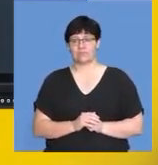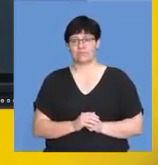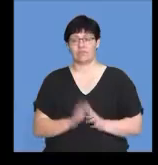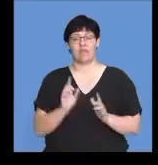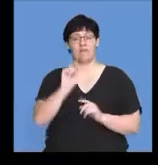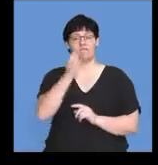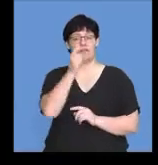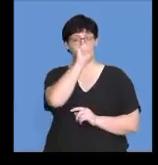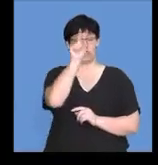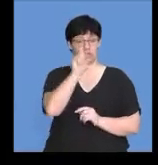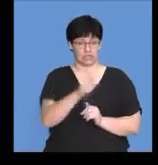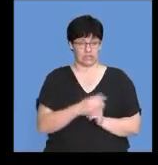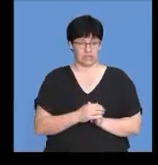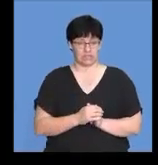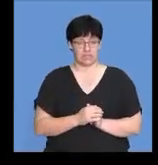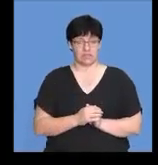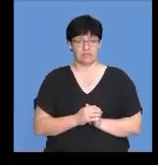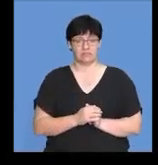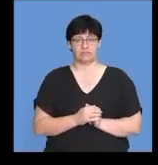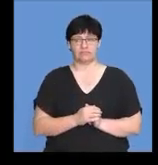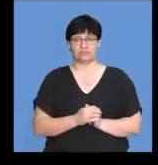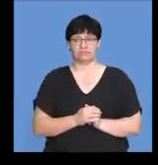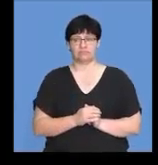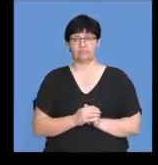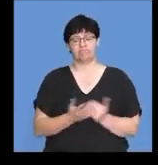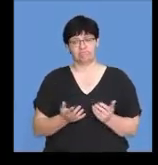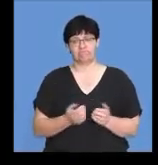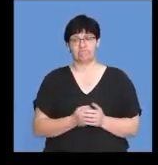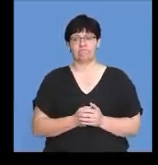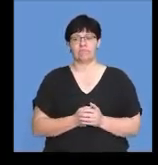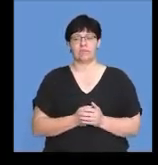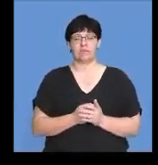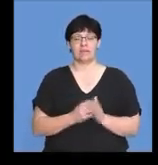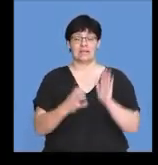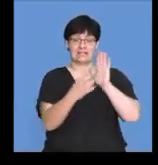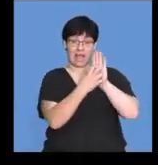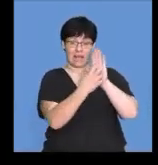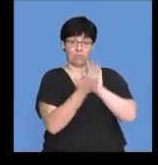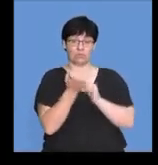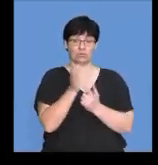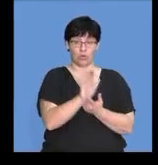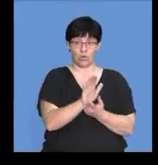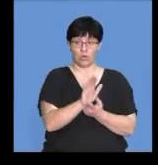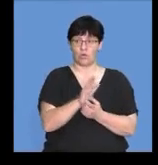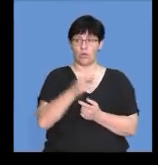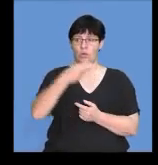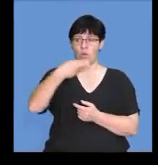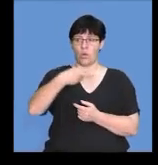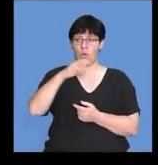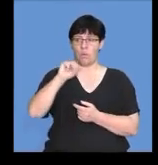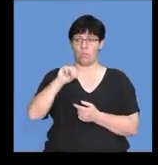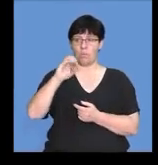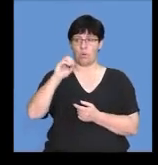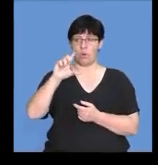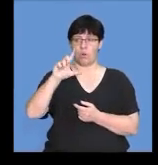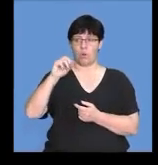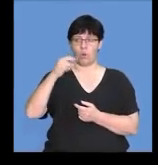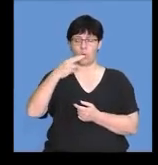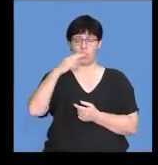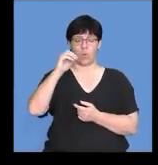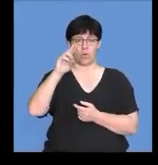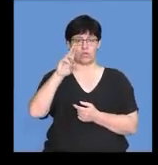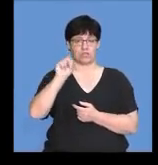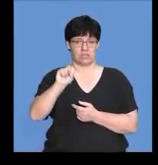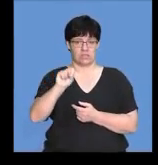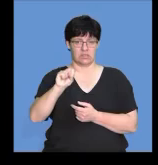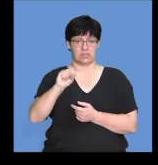So the first question refers to the following. The diagram shows homologous chromosomes. So guys, the concept